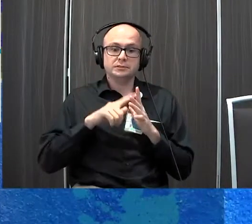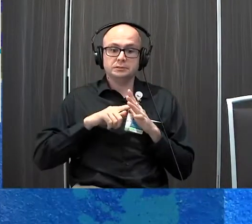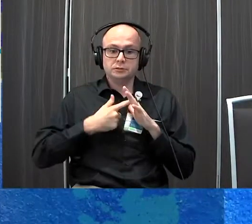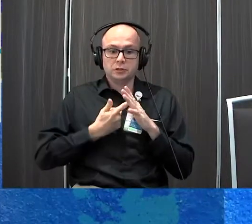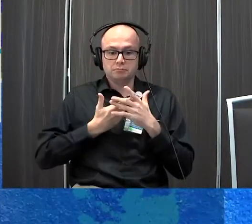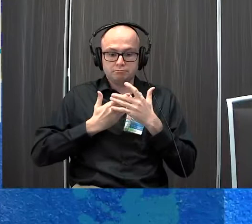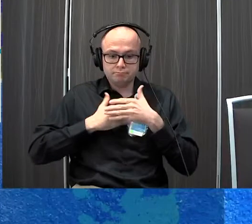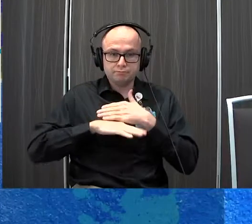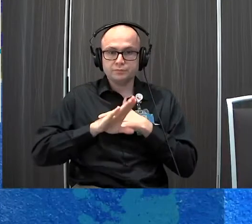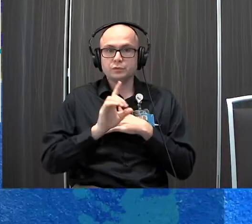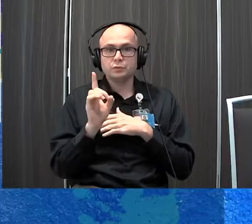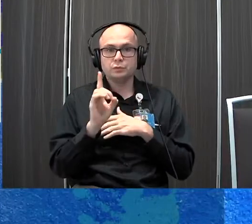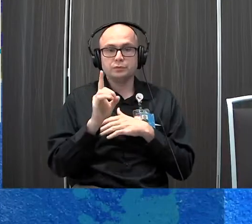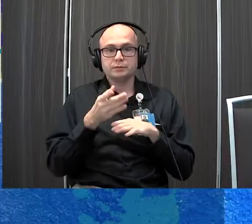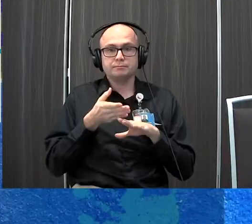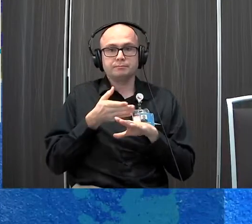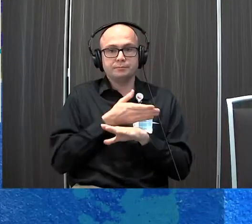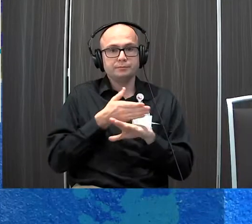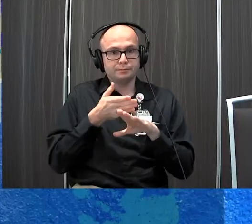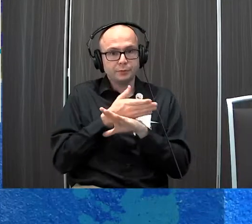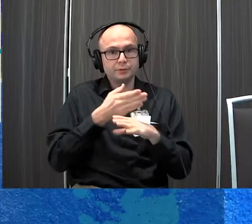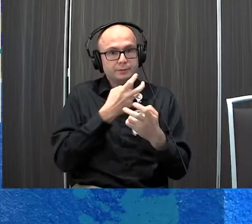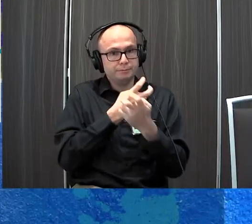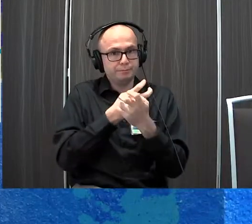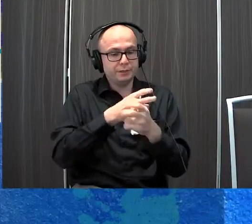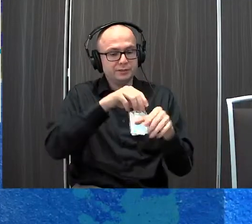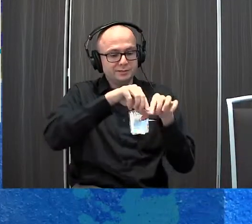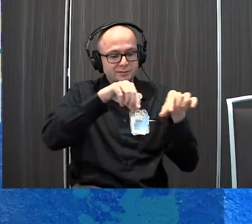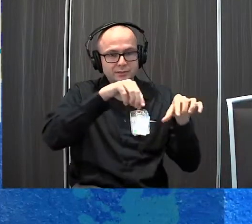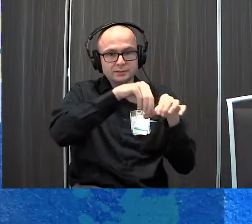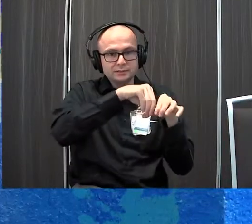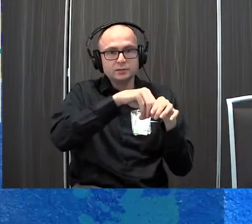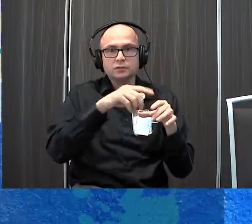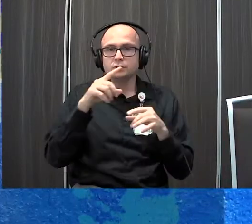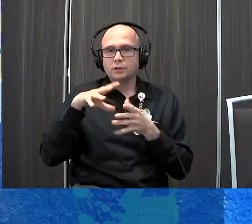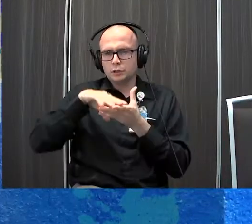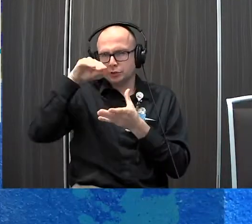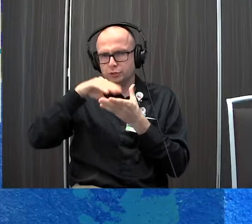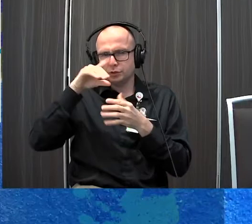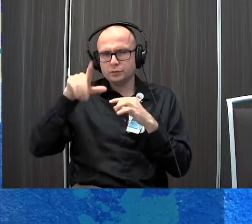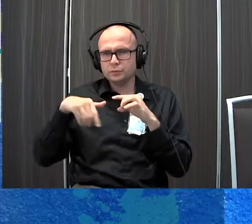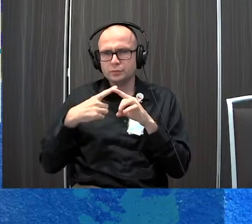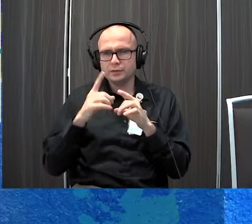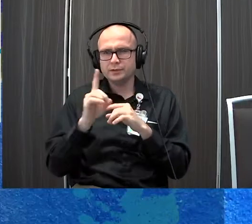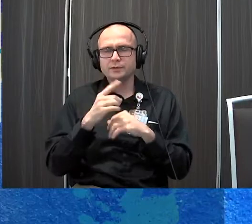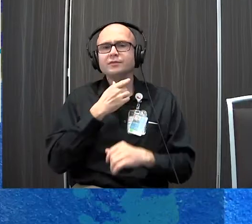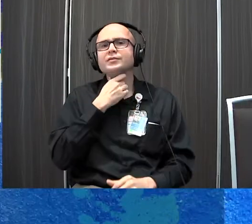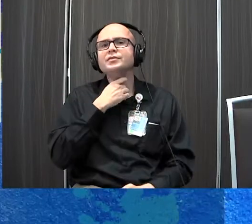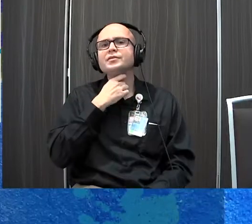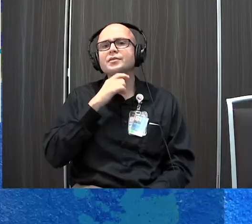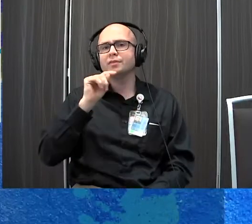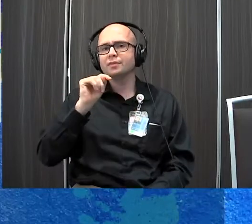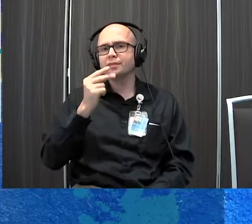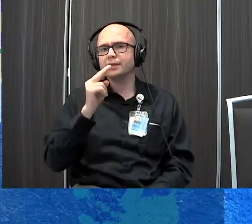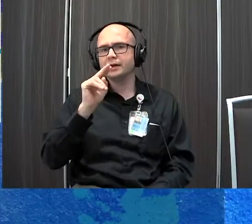in the precursors to T cells are born in the bone marrow, they're actually educated in the thymus. And so the thymus is an